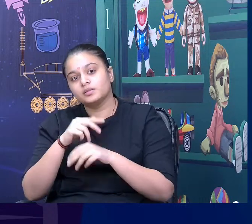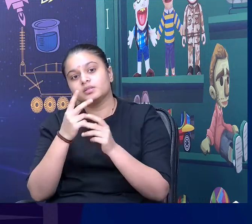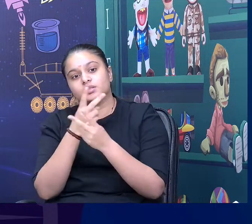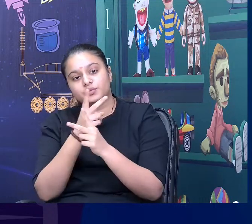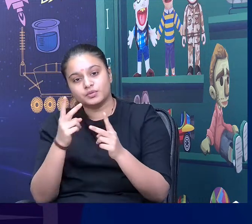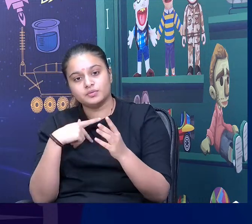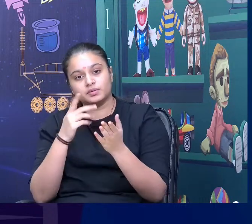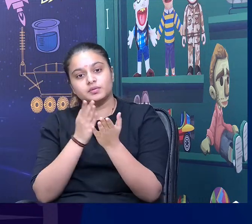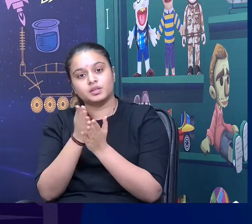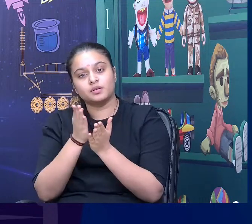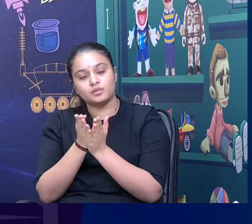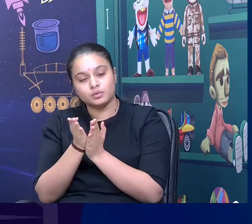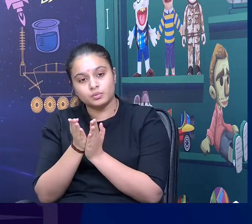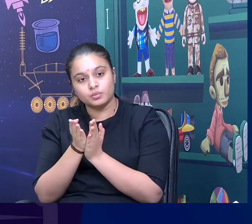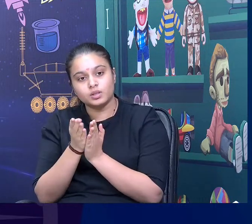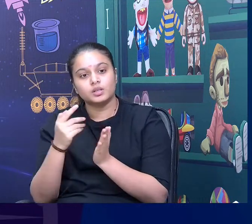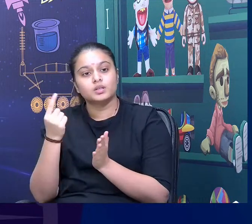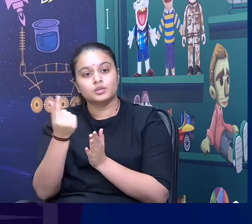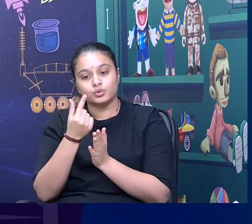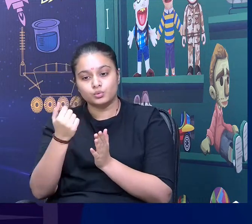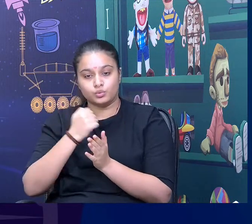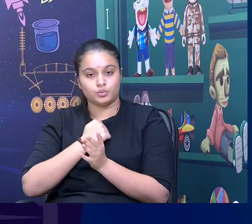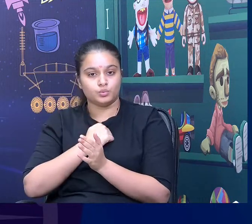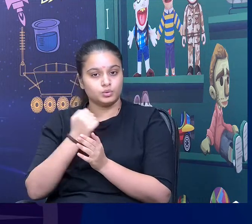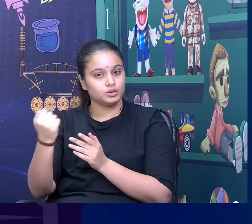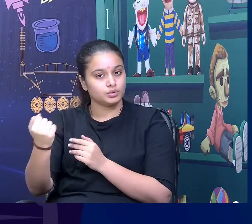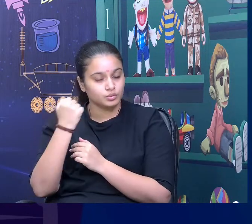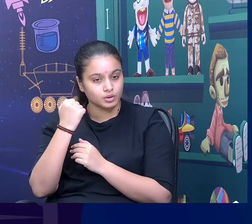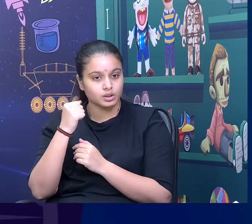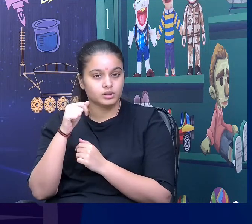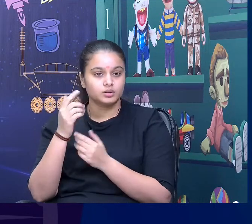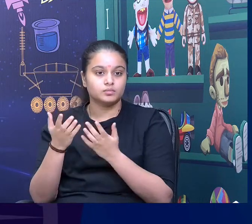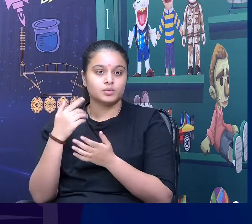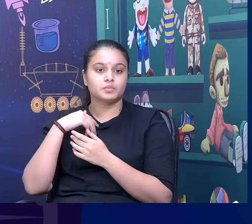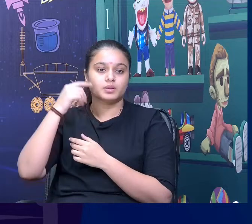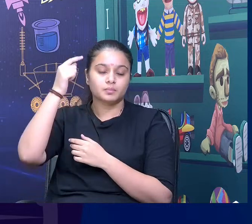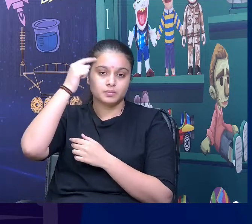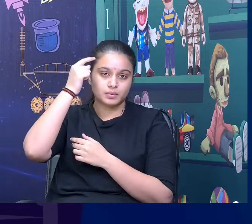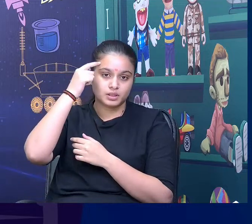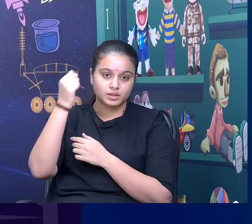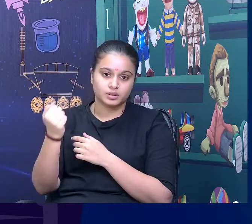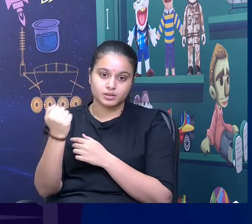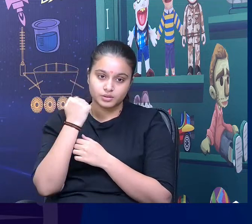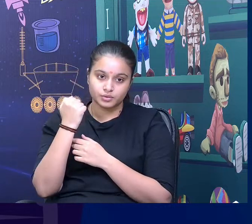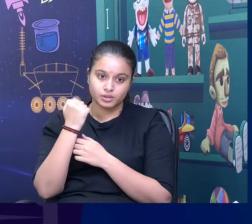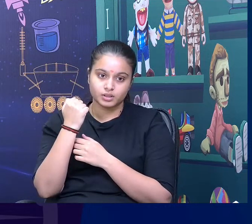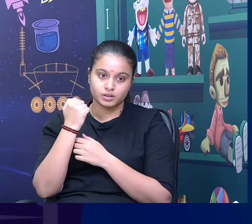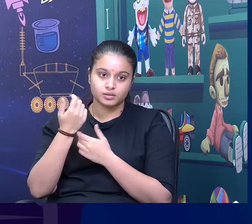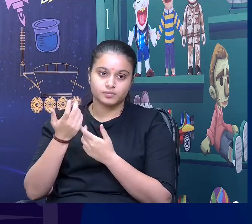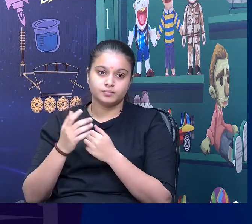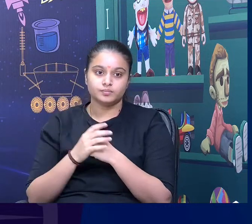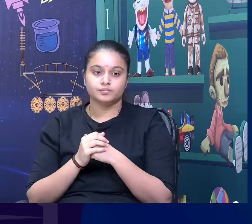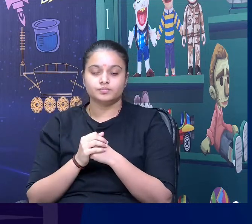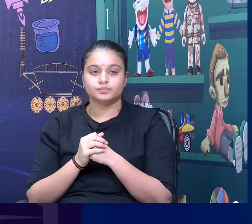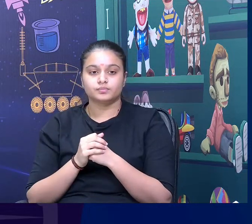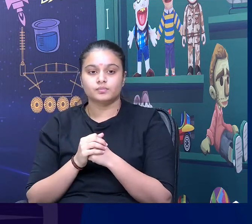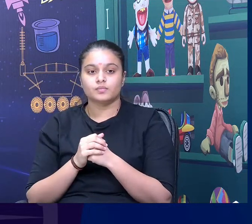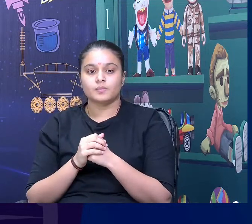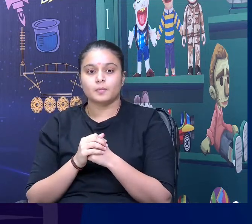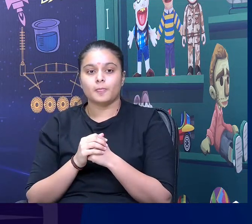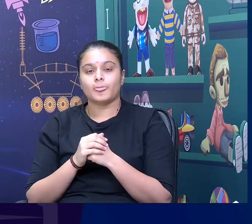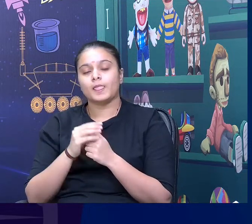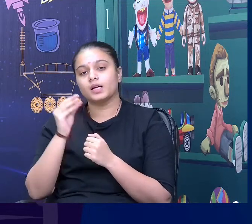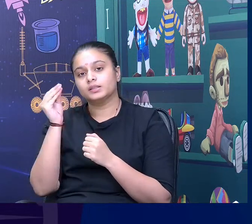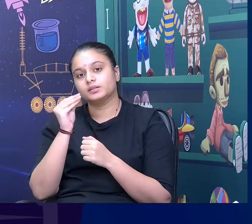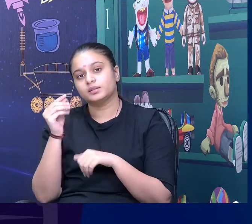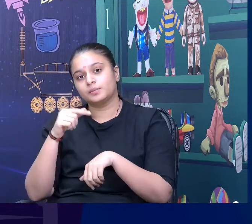different ways to use your strengths. Sometimes it's the mental strength, as Mr. Kanga and Mr. Hawking have used,